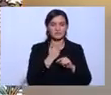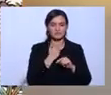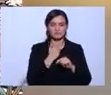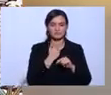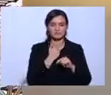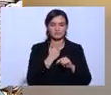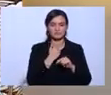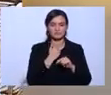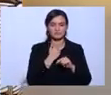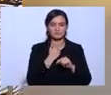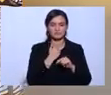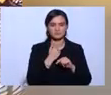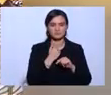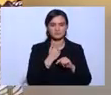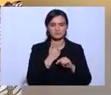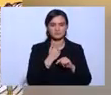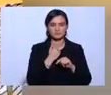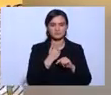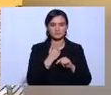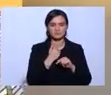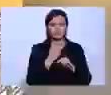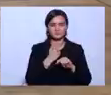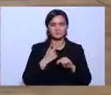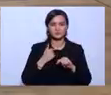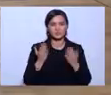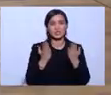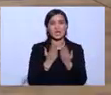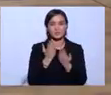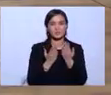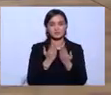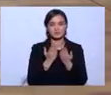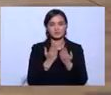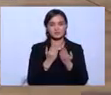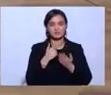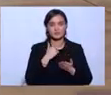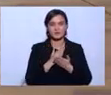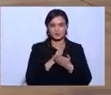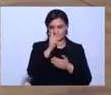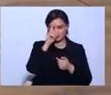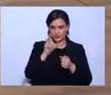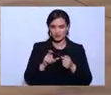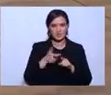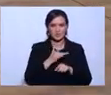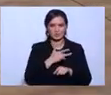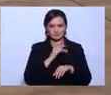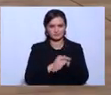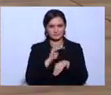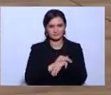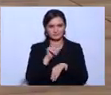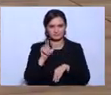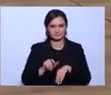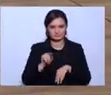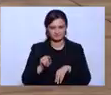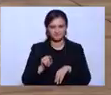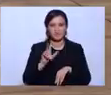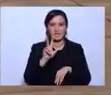comparison. We have the boy with a good heart, symbolized by Huck, against